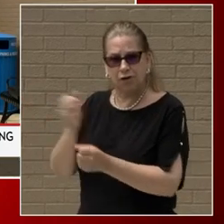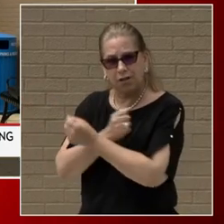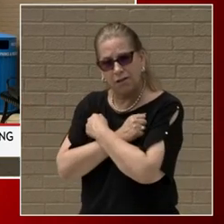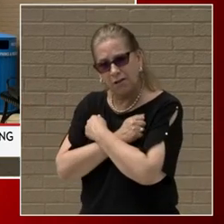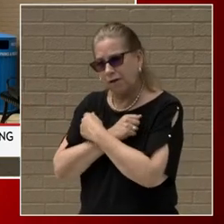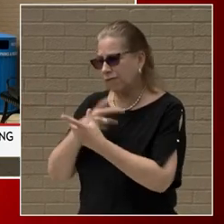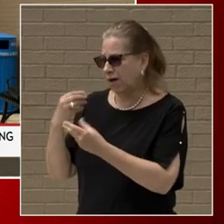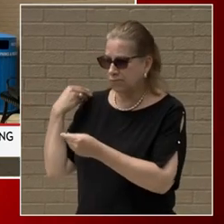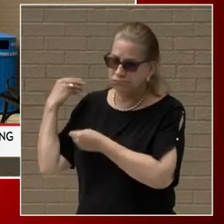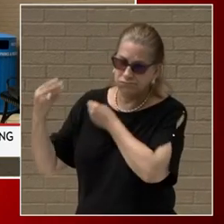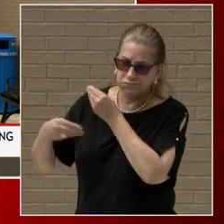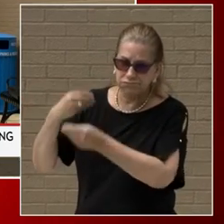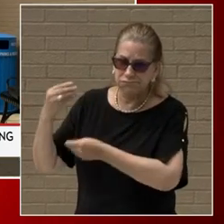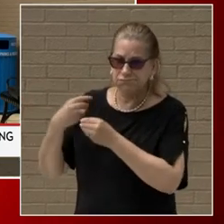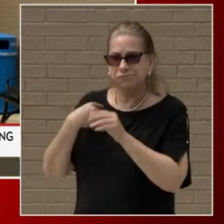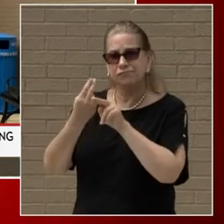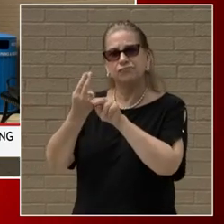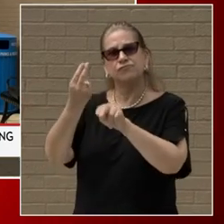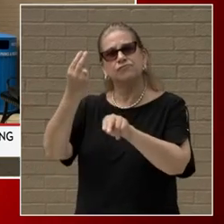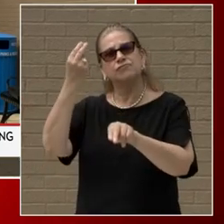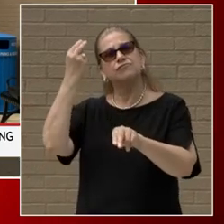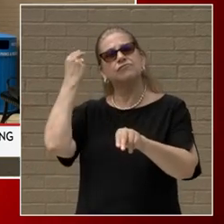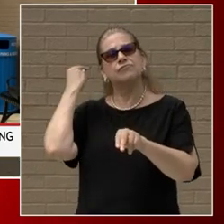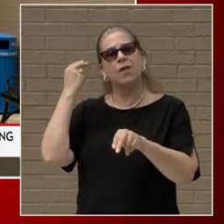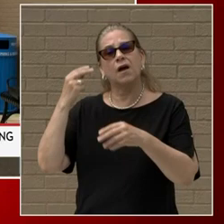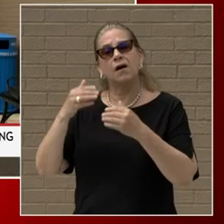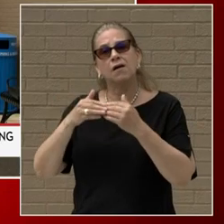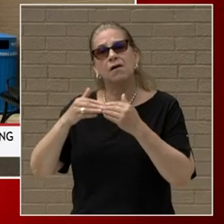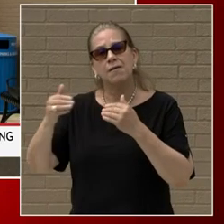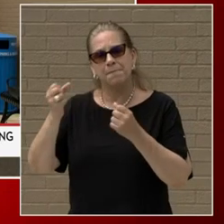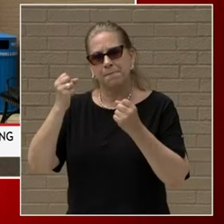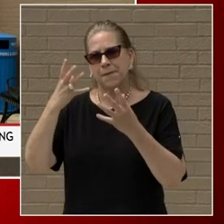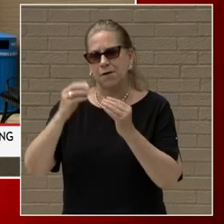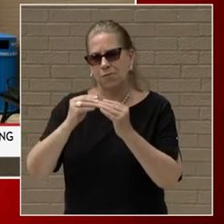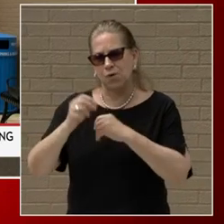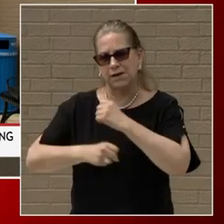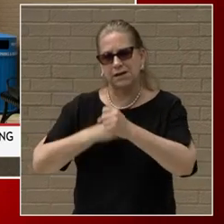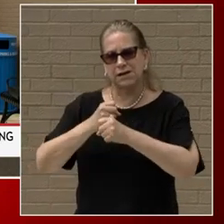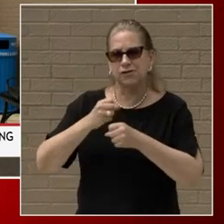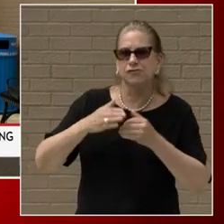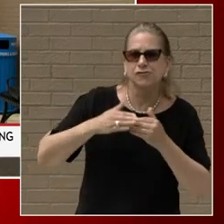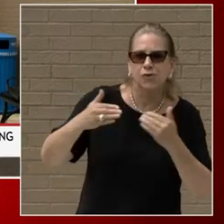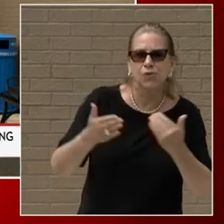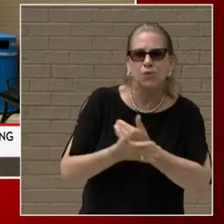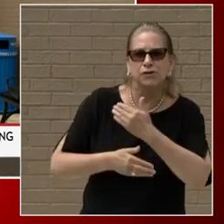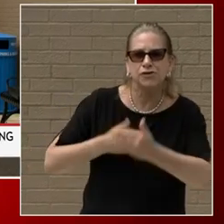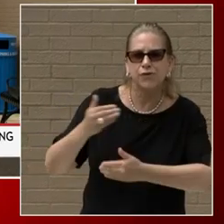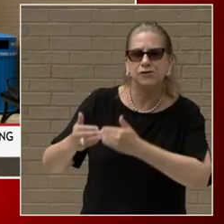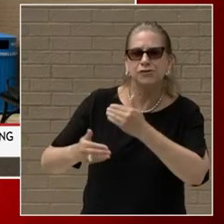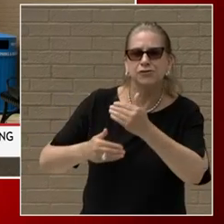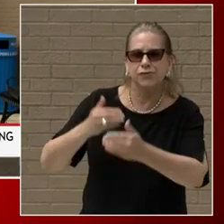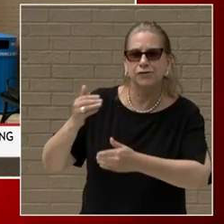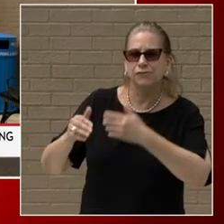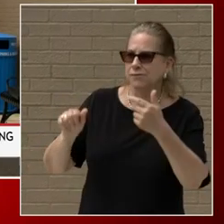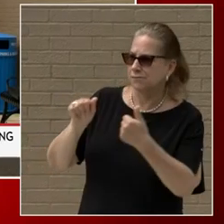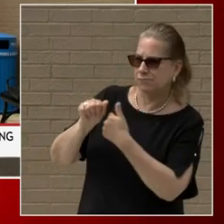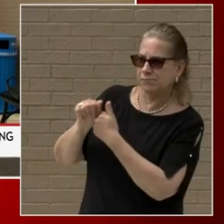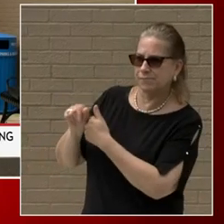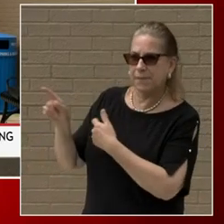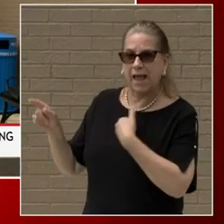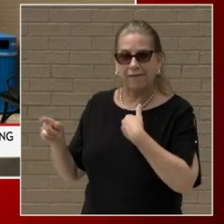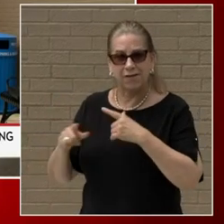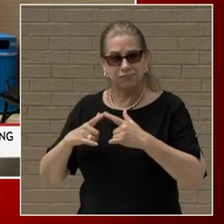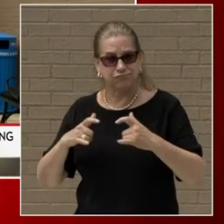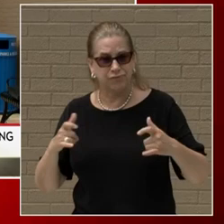and cherished for years to come as new generations of youth walk through these doors and take part in programming at the Woody